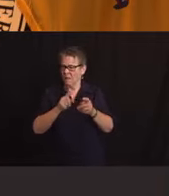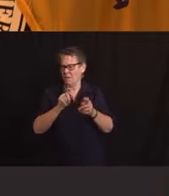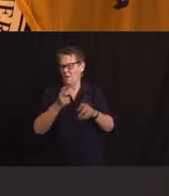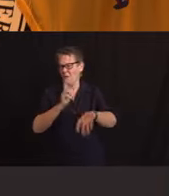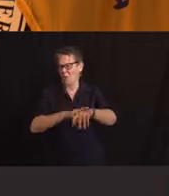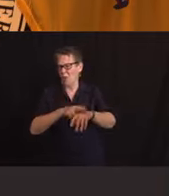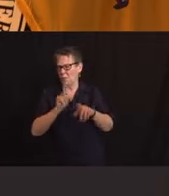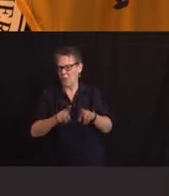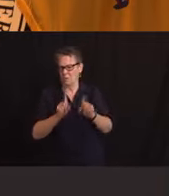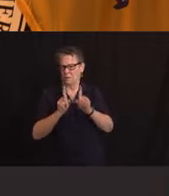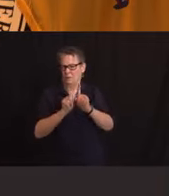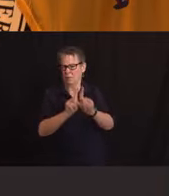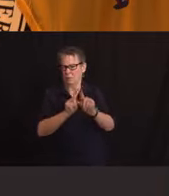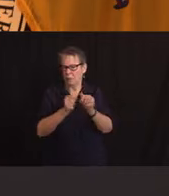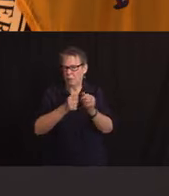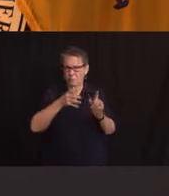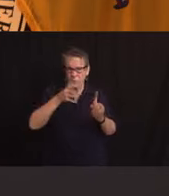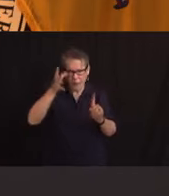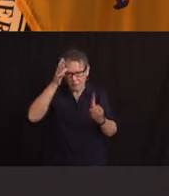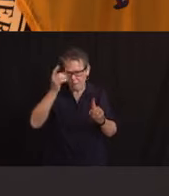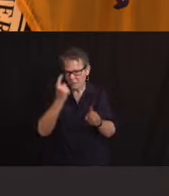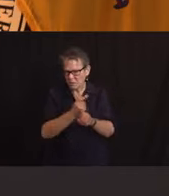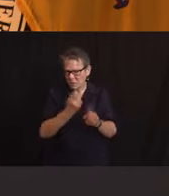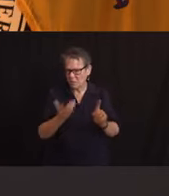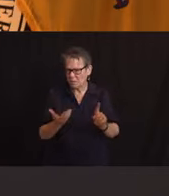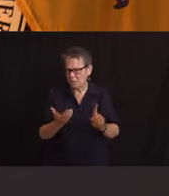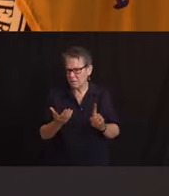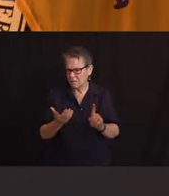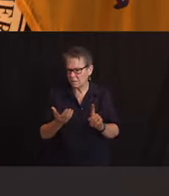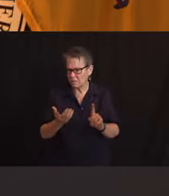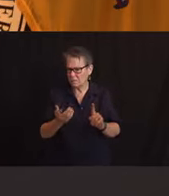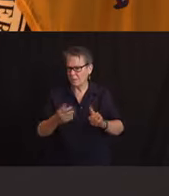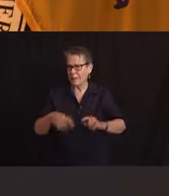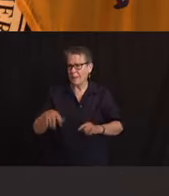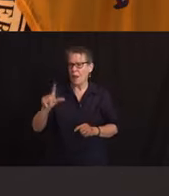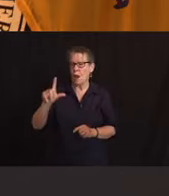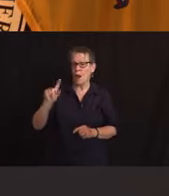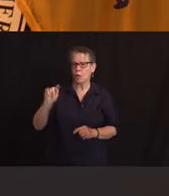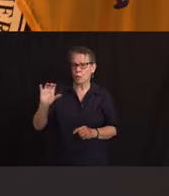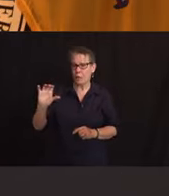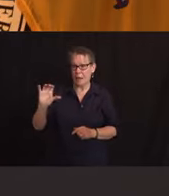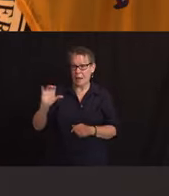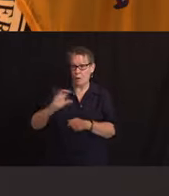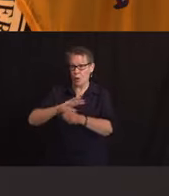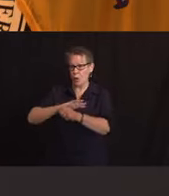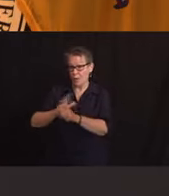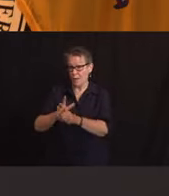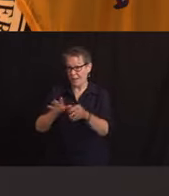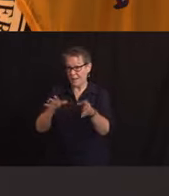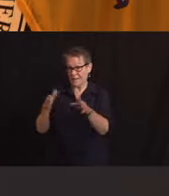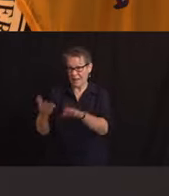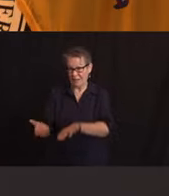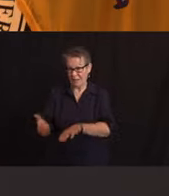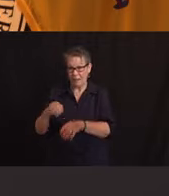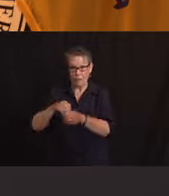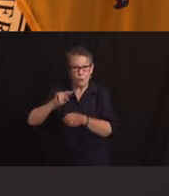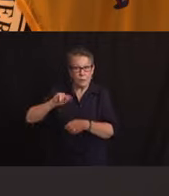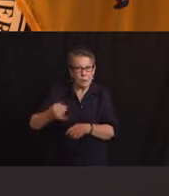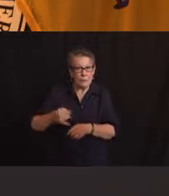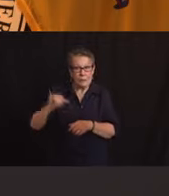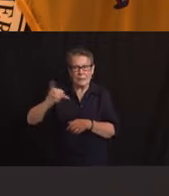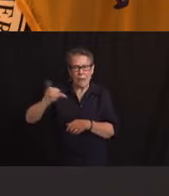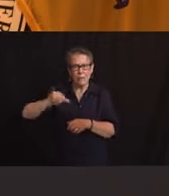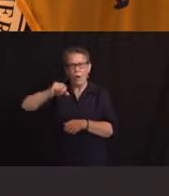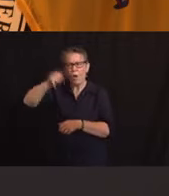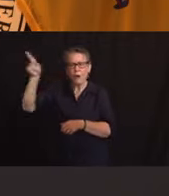finally, considering how many long-term care COVID deaths we've had in New Jersey, as in other states, will